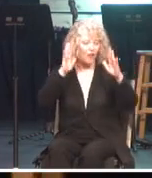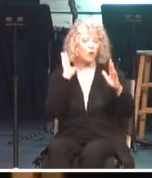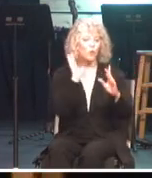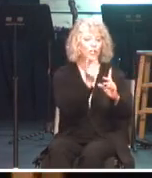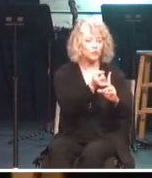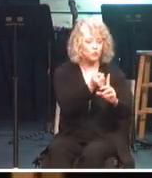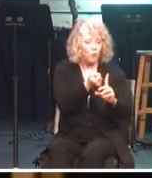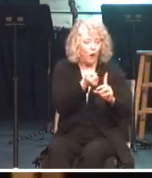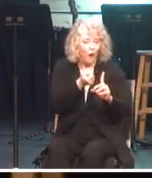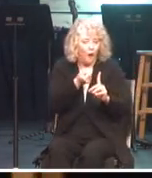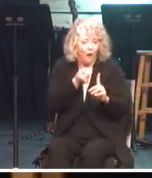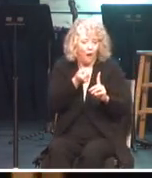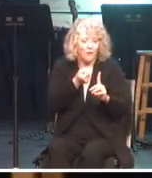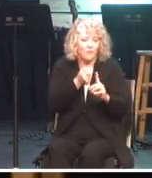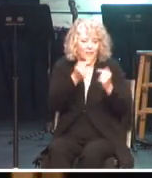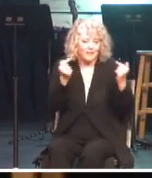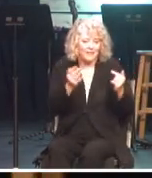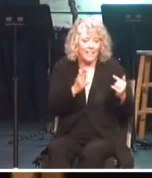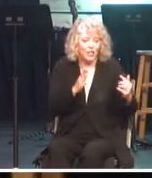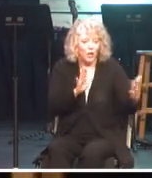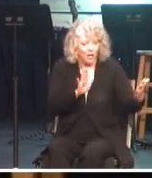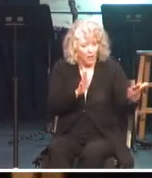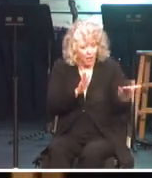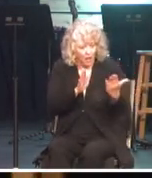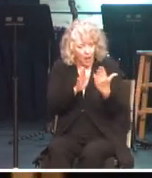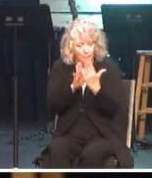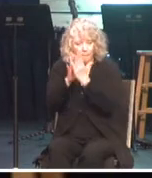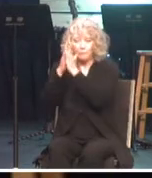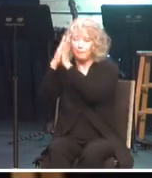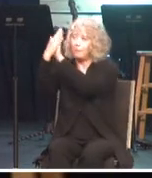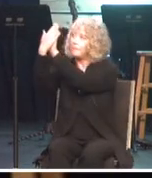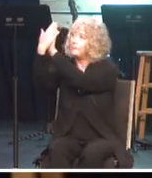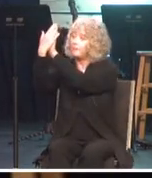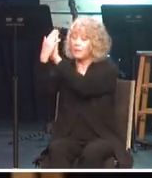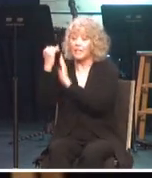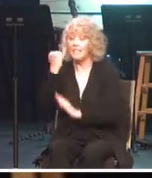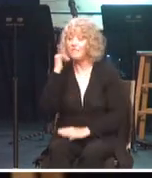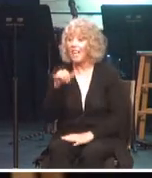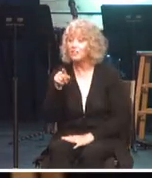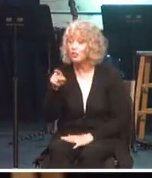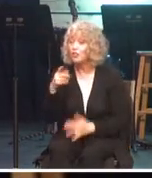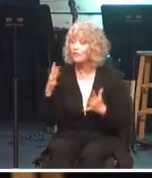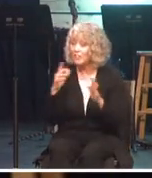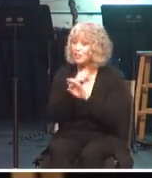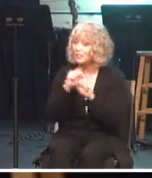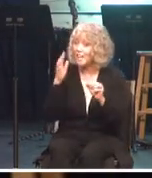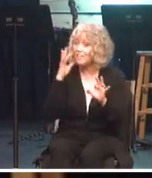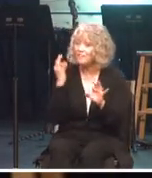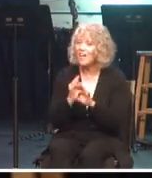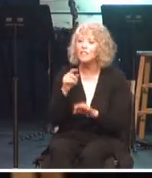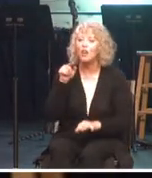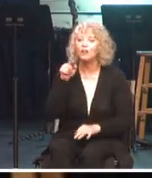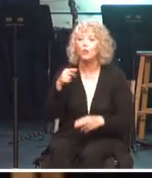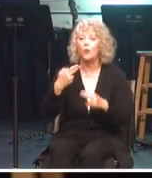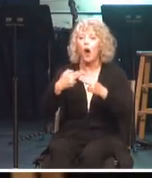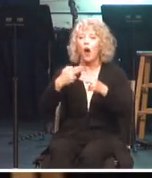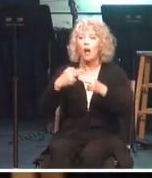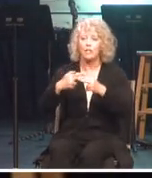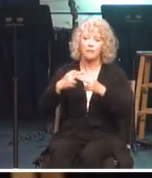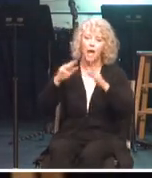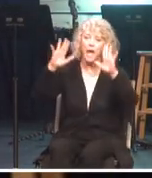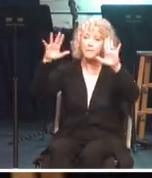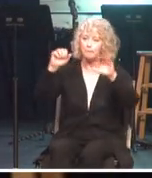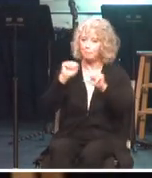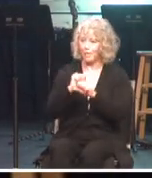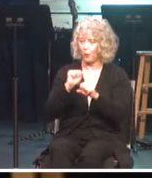sinner to himself. If you have come to Christ in saving faith, you are a miracle of grace.